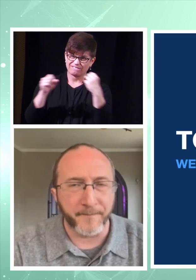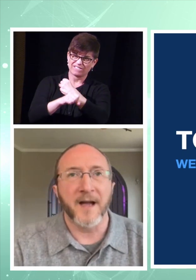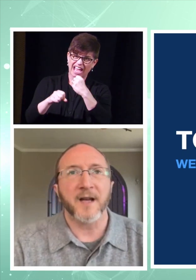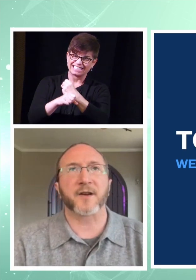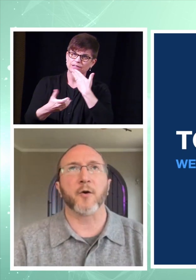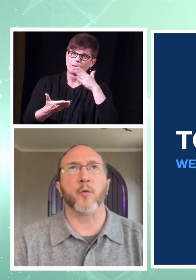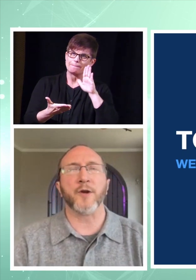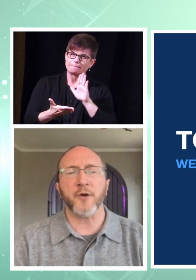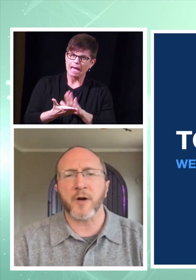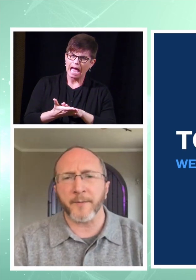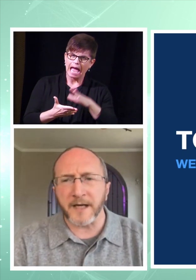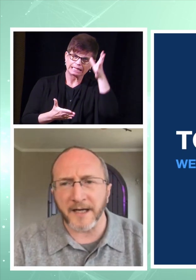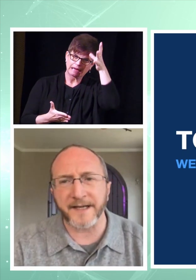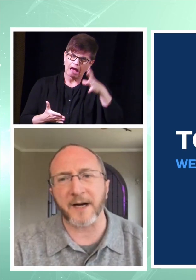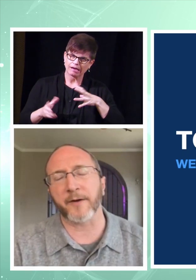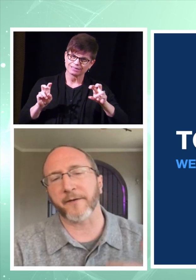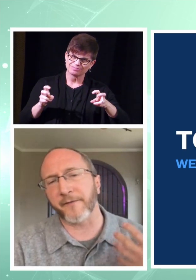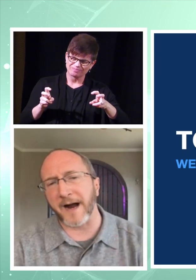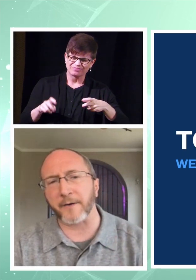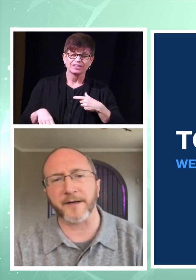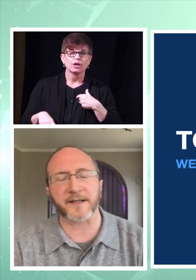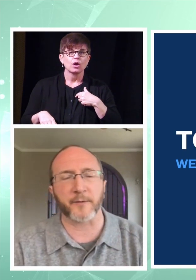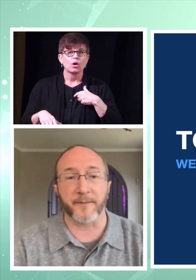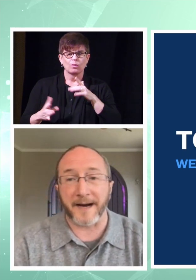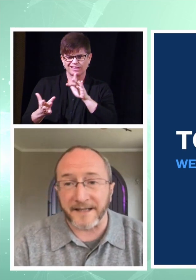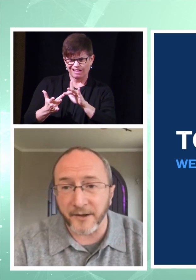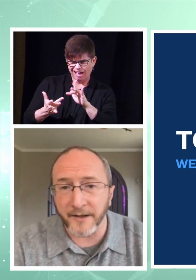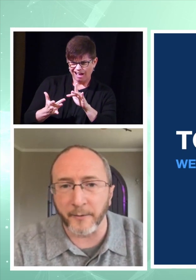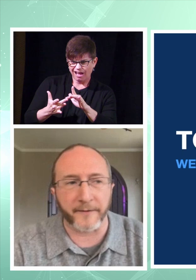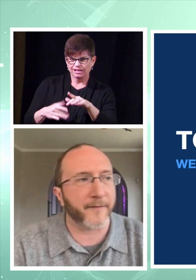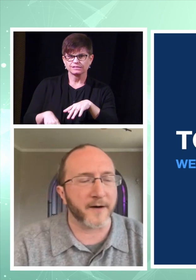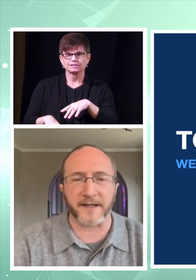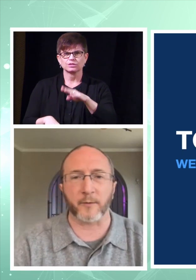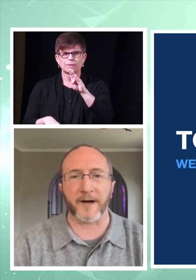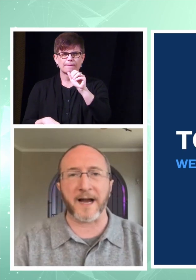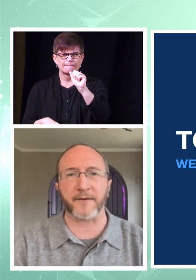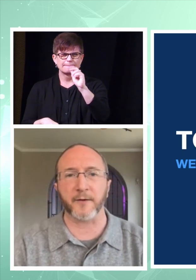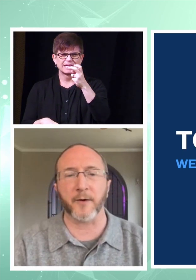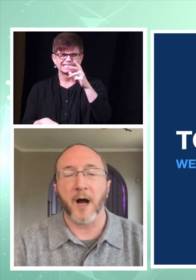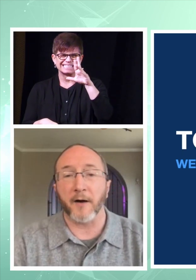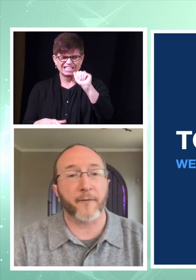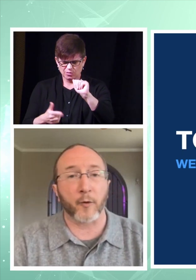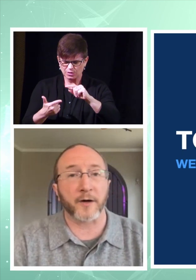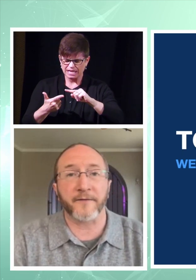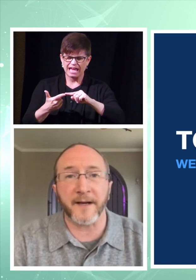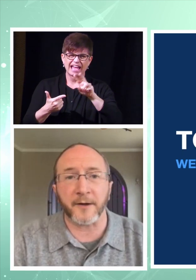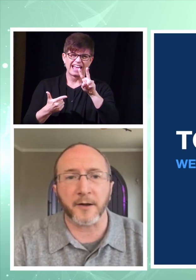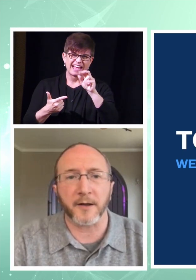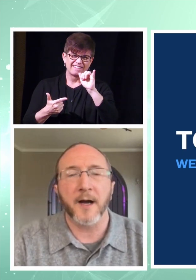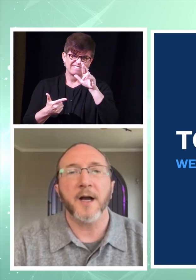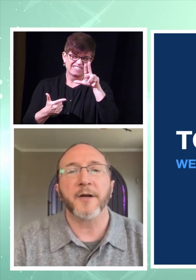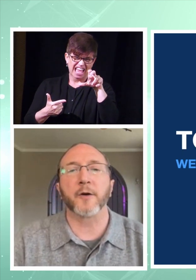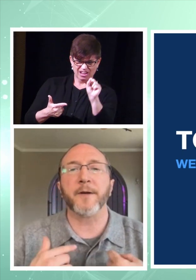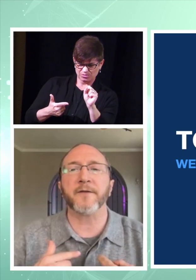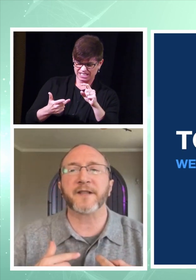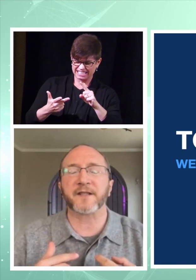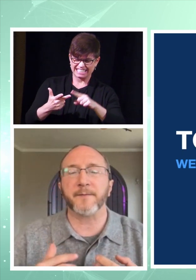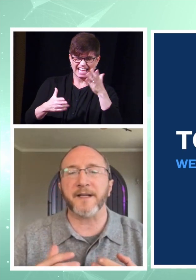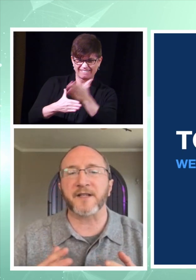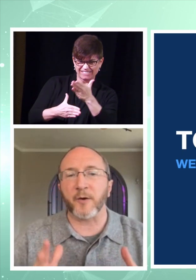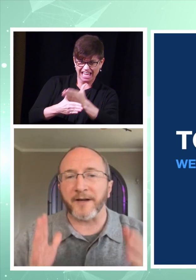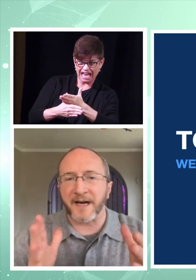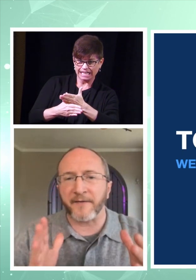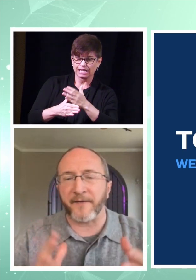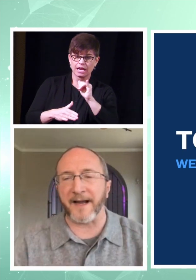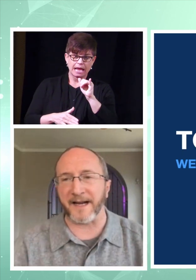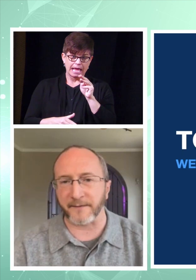guys. So when you come in contact with a virus, with a bacteria, with a fungus, what have you, a foreign invader, your immune system